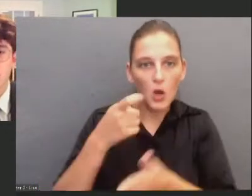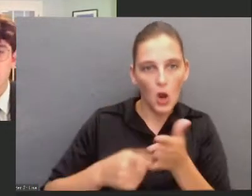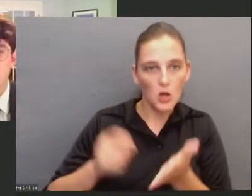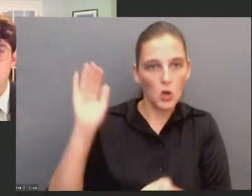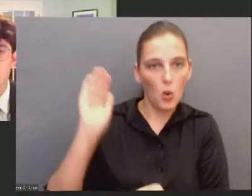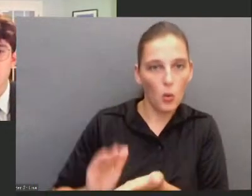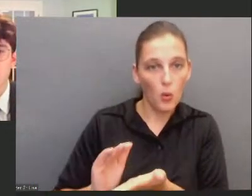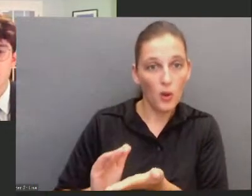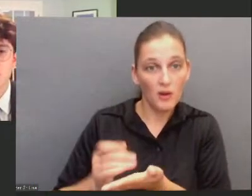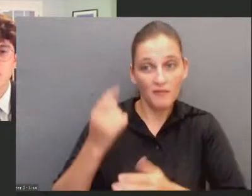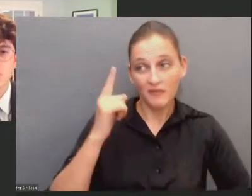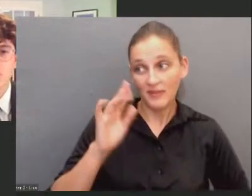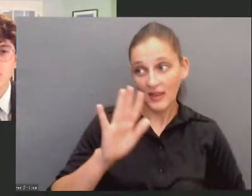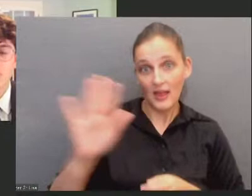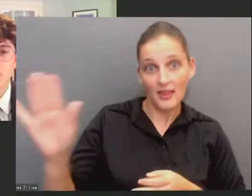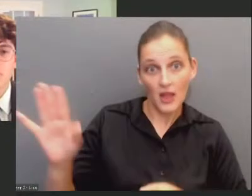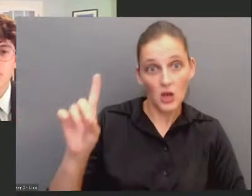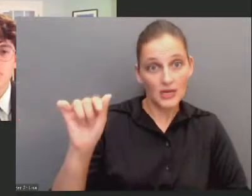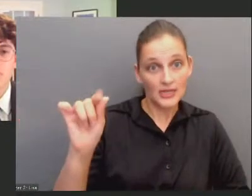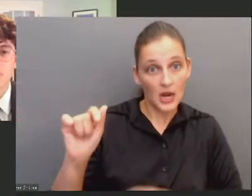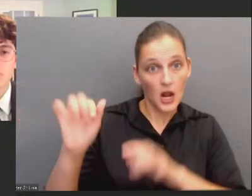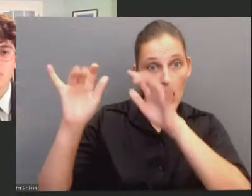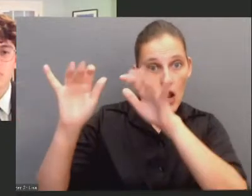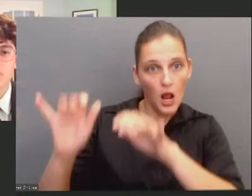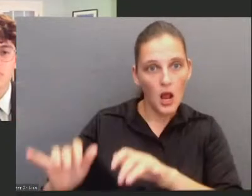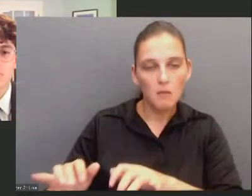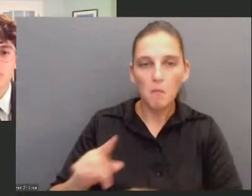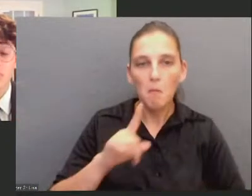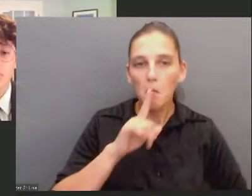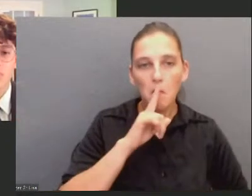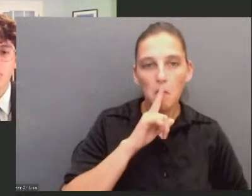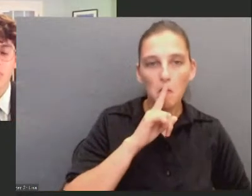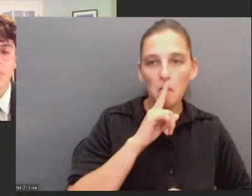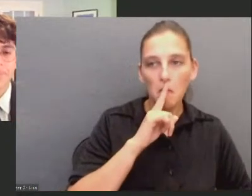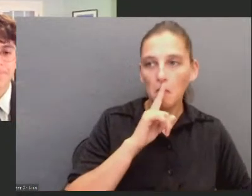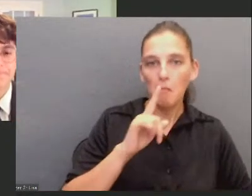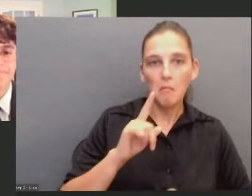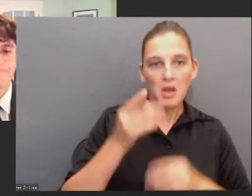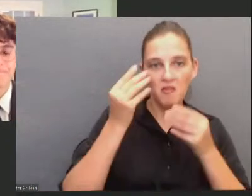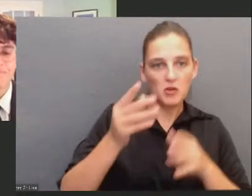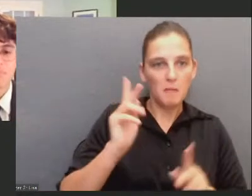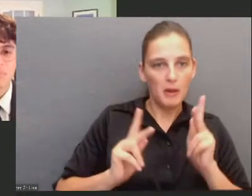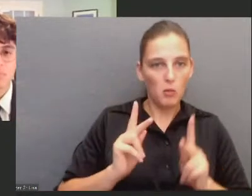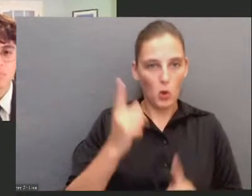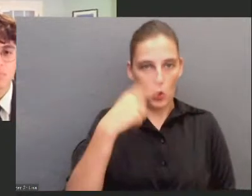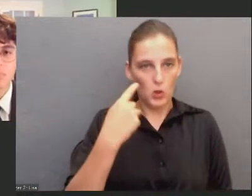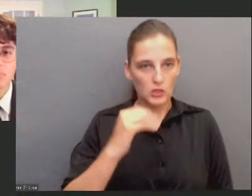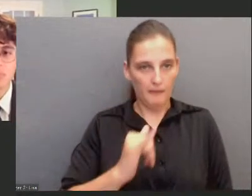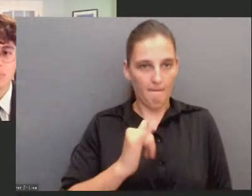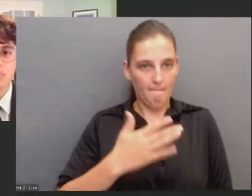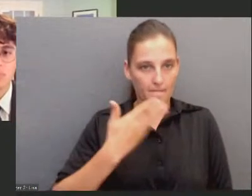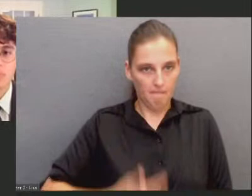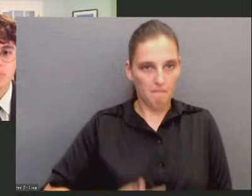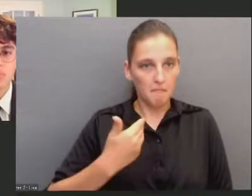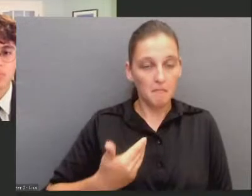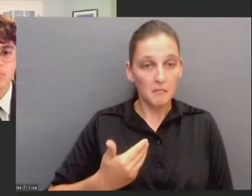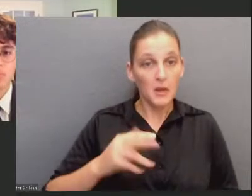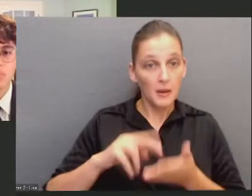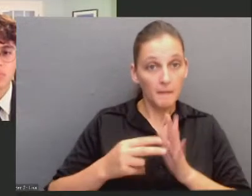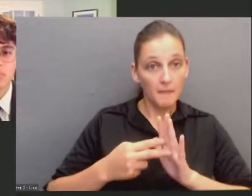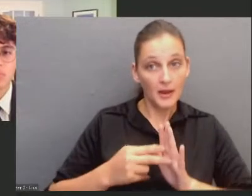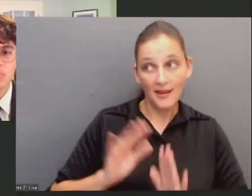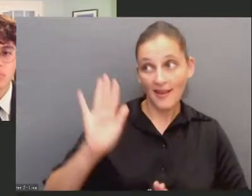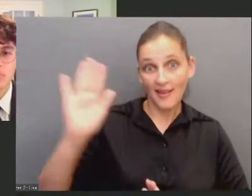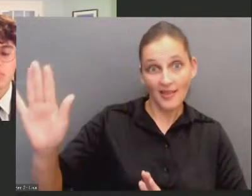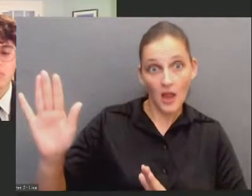not contain many records from folks who look like me, which means that the algorithms they will derive will not be beneficial to